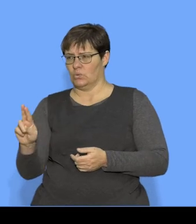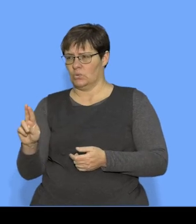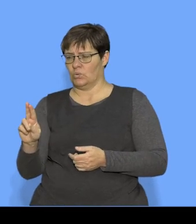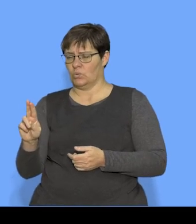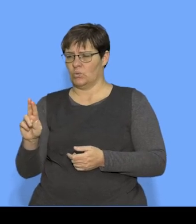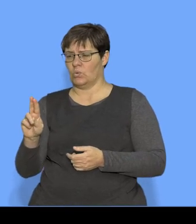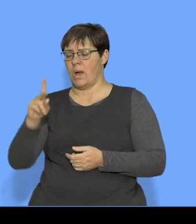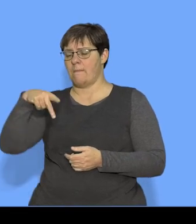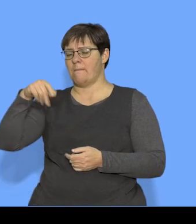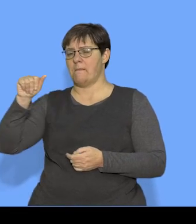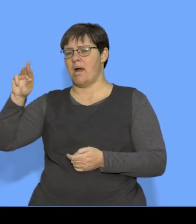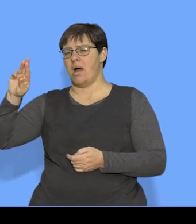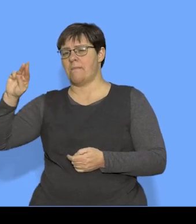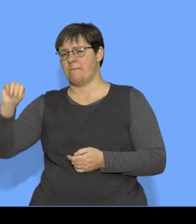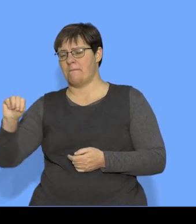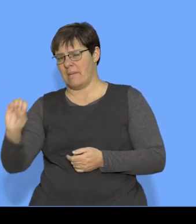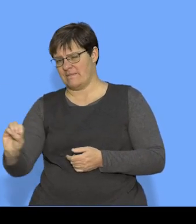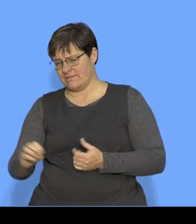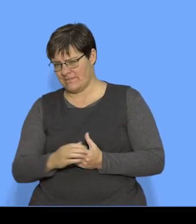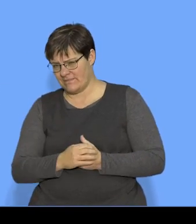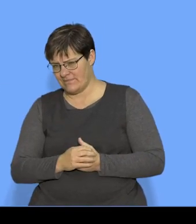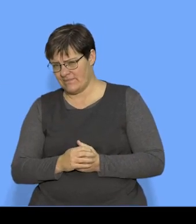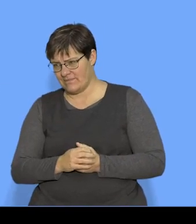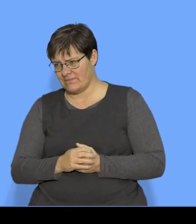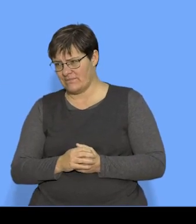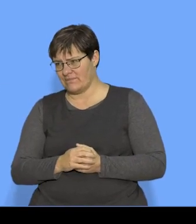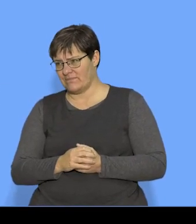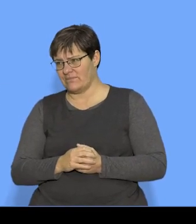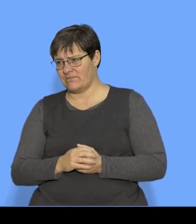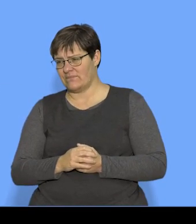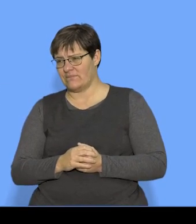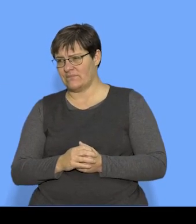RSTU is a parallelogram, right?